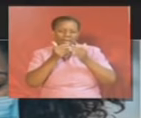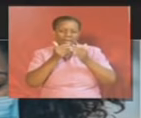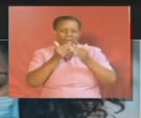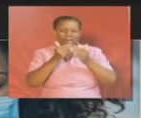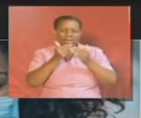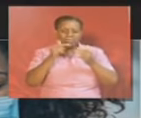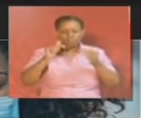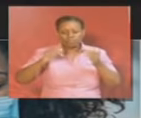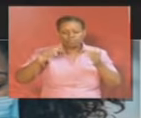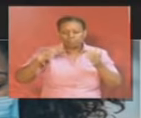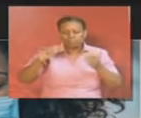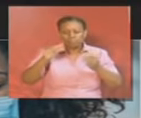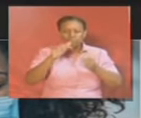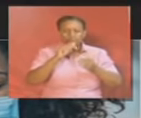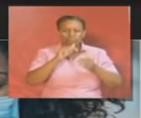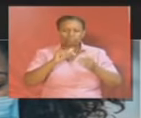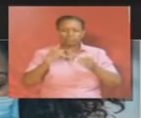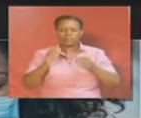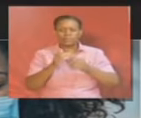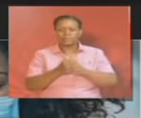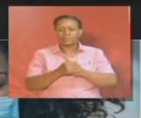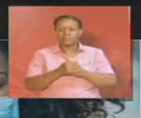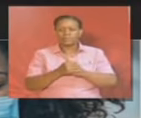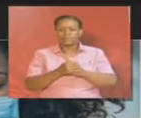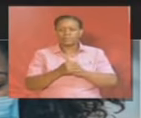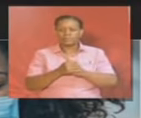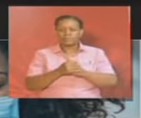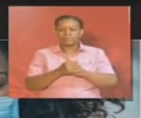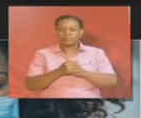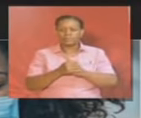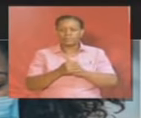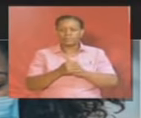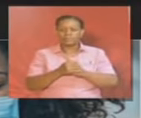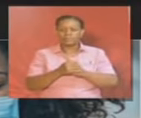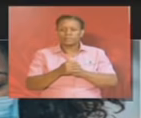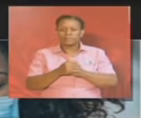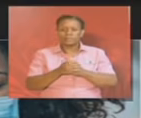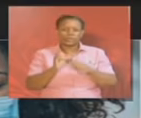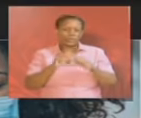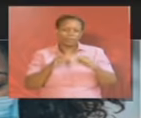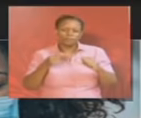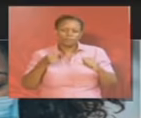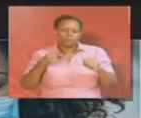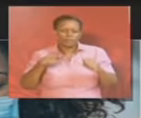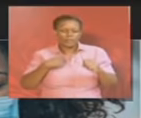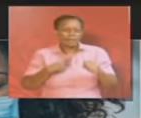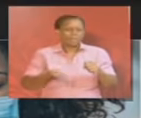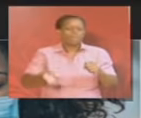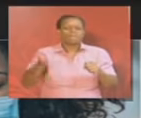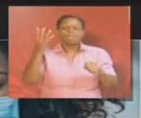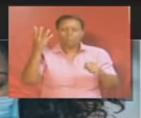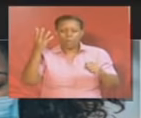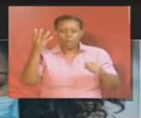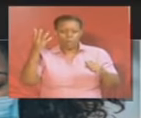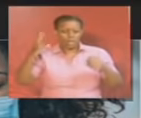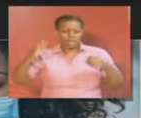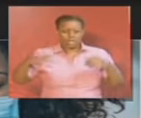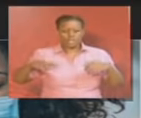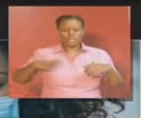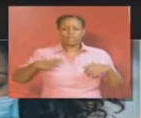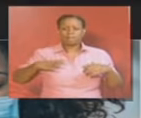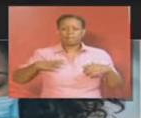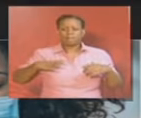to make the relationship between the lead facility and those clusters in terms of